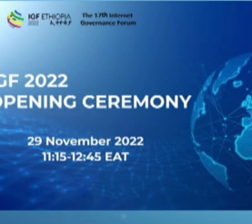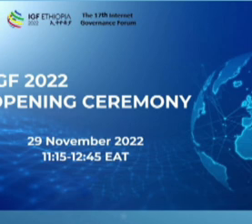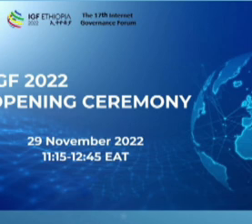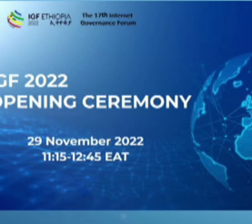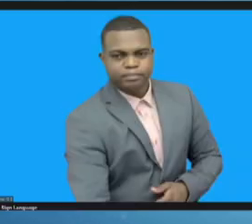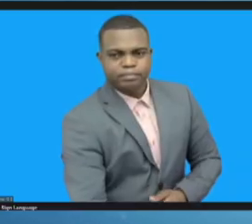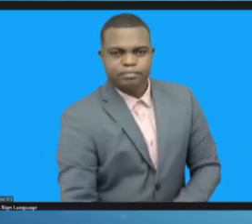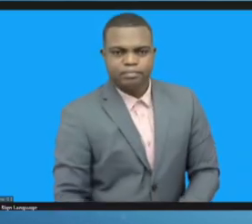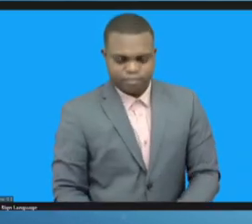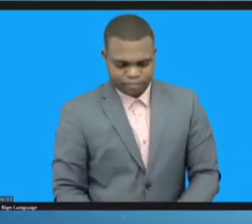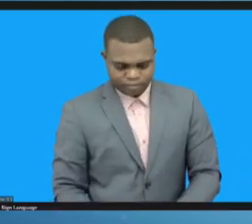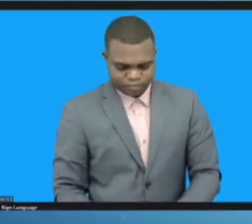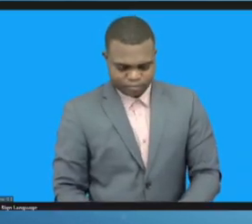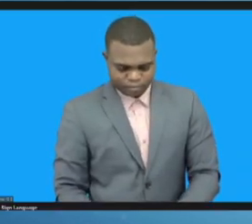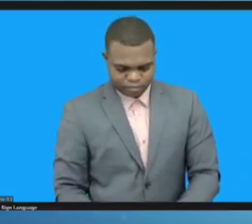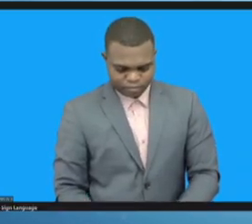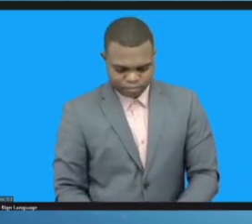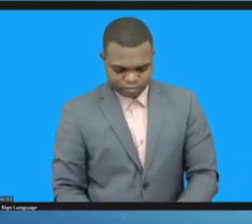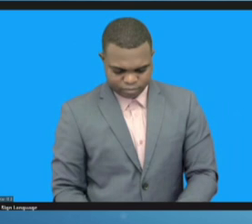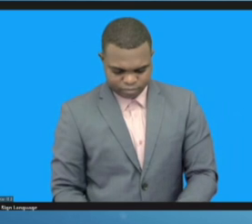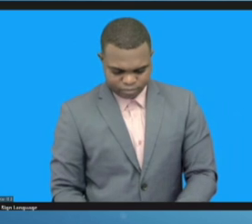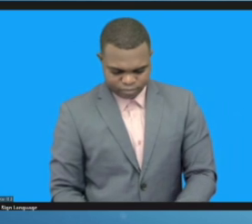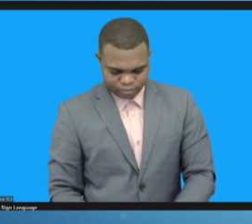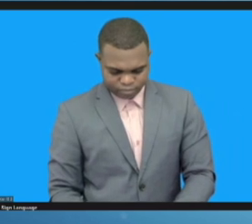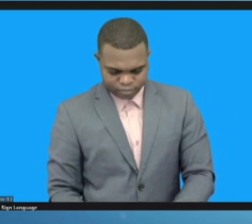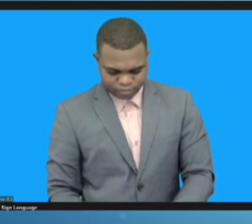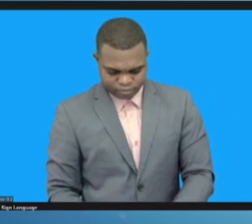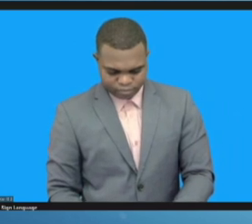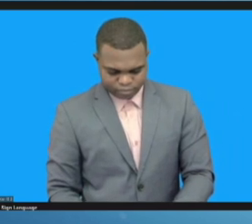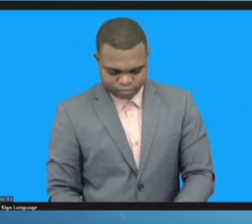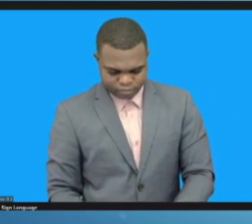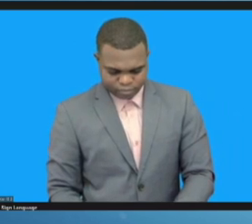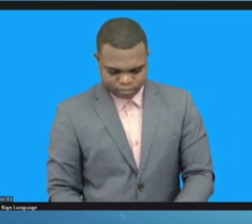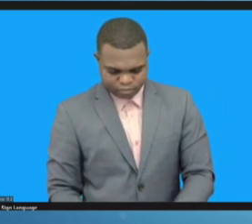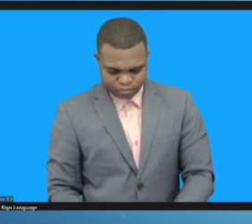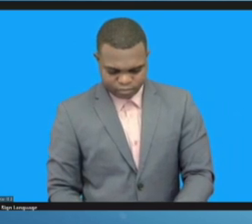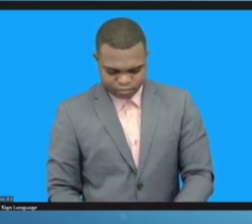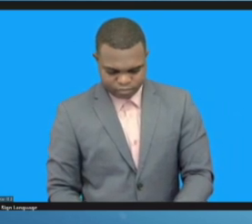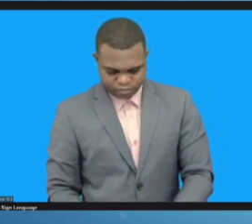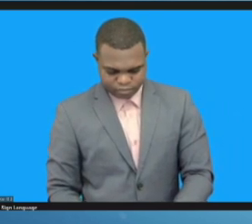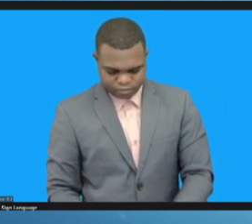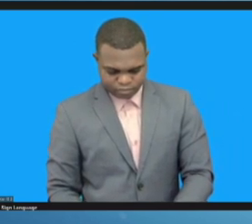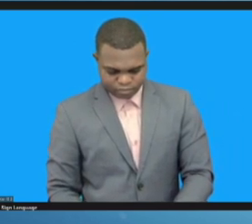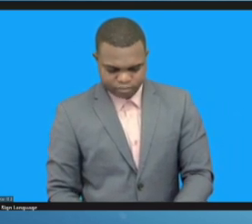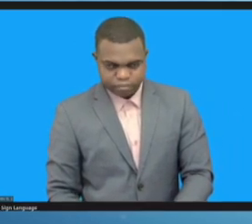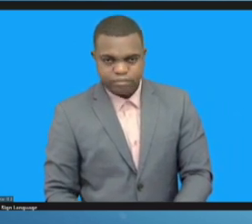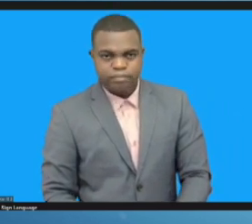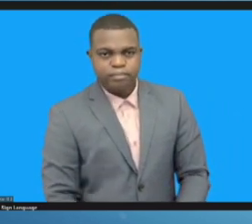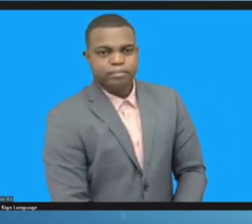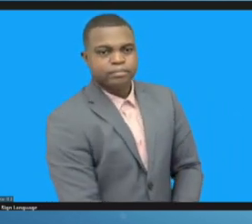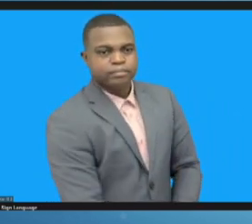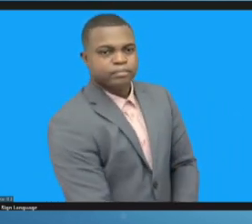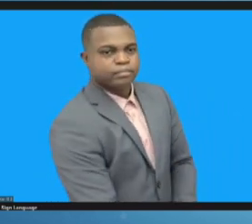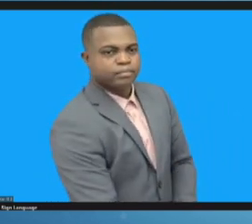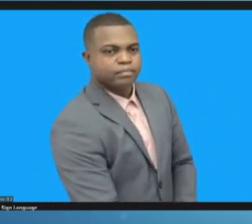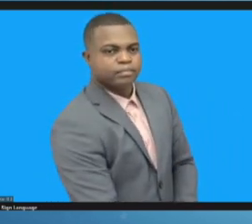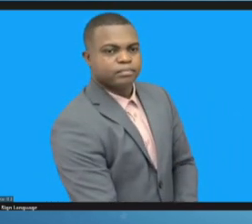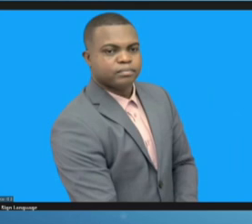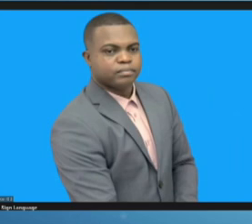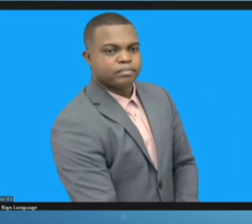Your Excellency, Mr. Liu Junhua, Under Secretary of United Nations,